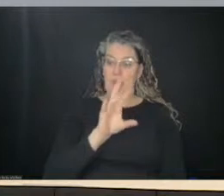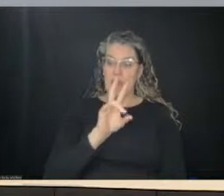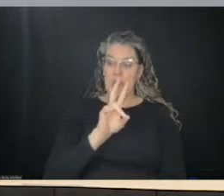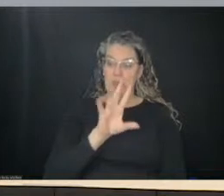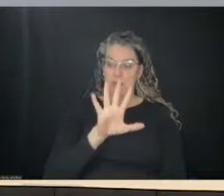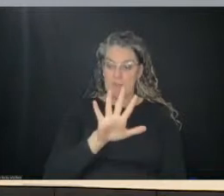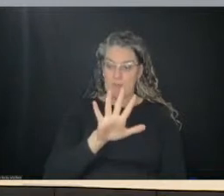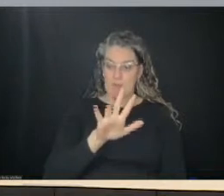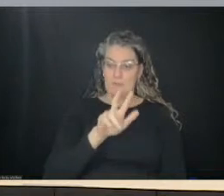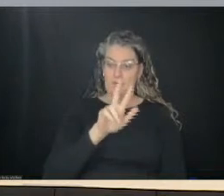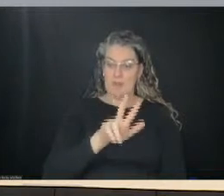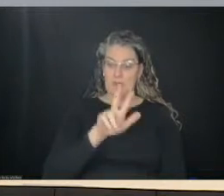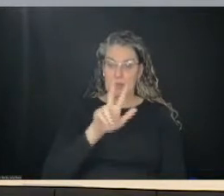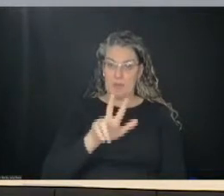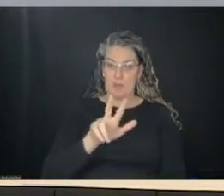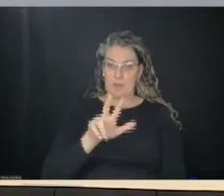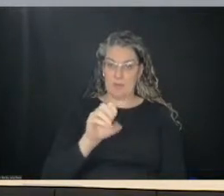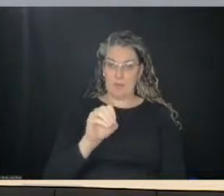1-844-975-3303.